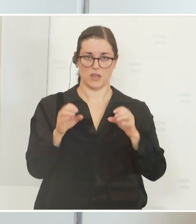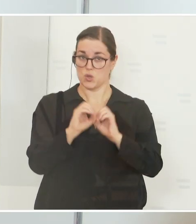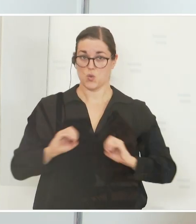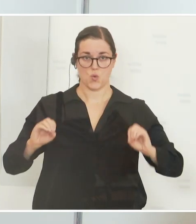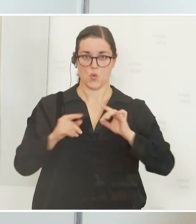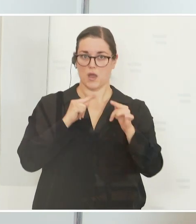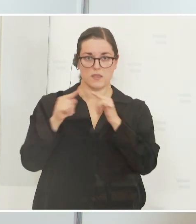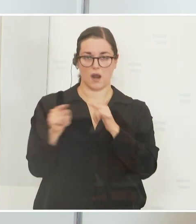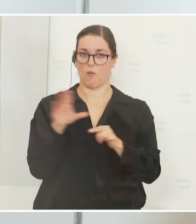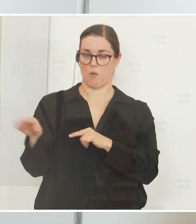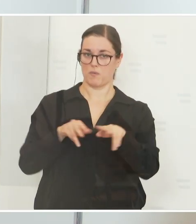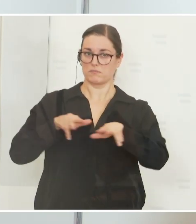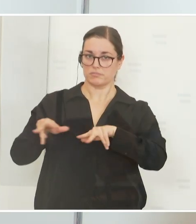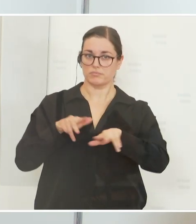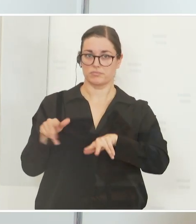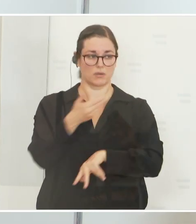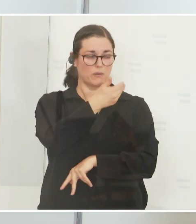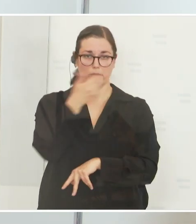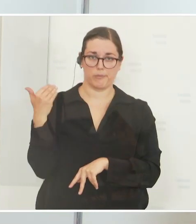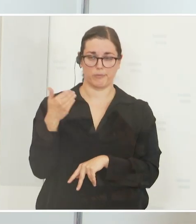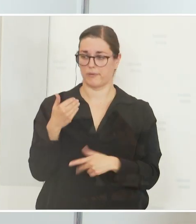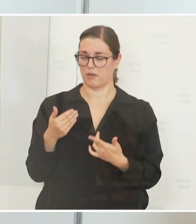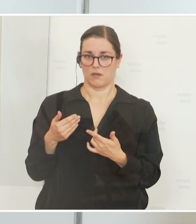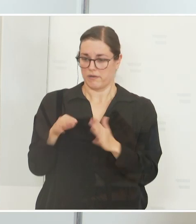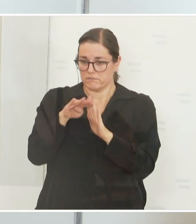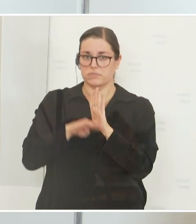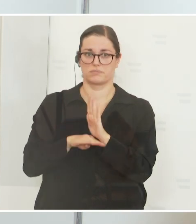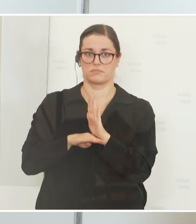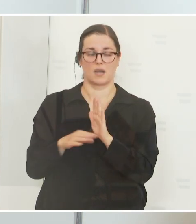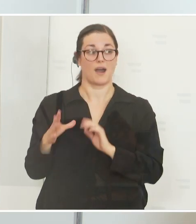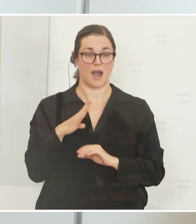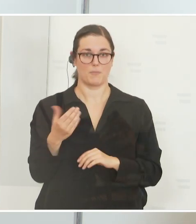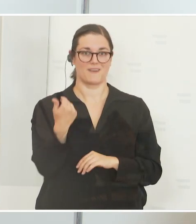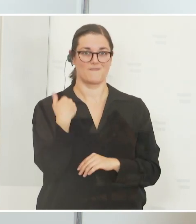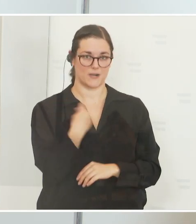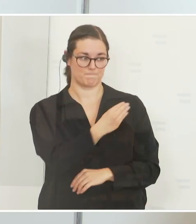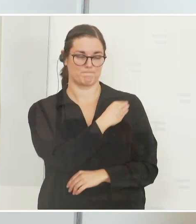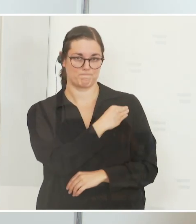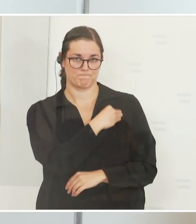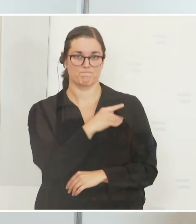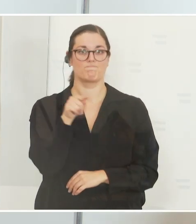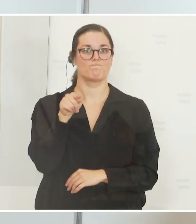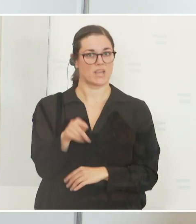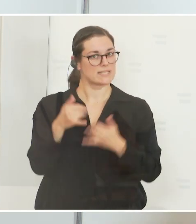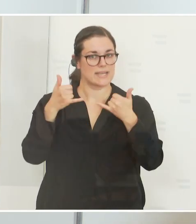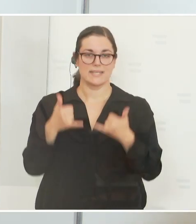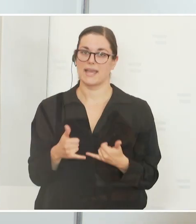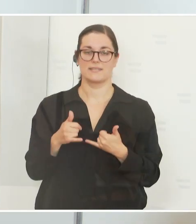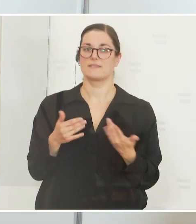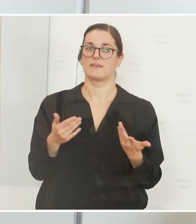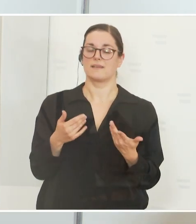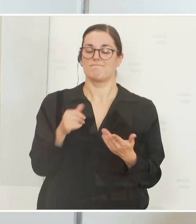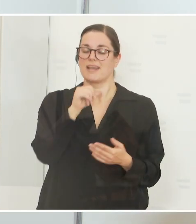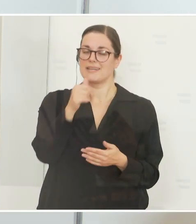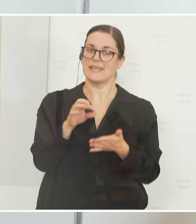no recognition, no legitimization, but we were assured that it's not the sign of legitimization of the regime. It